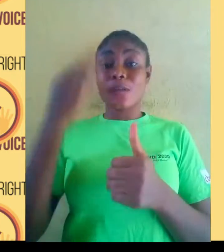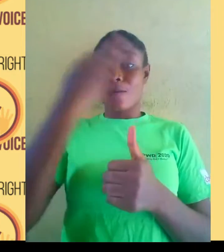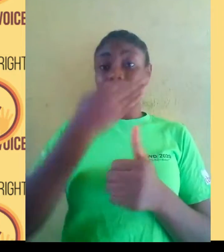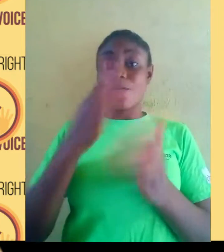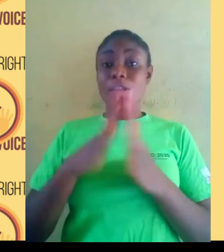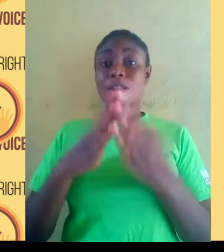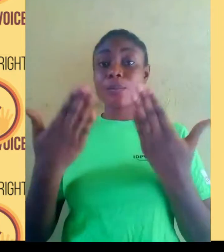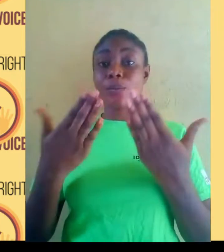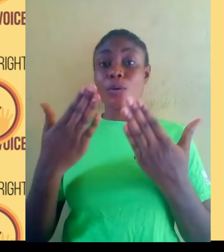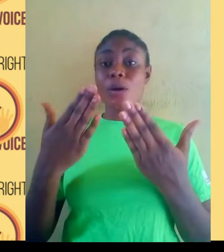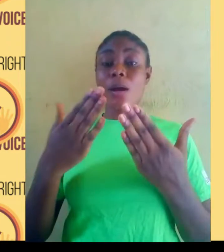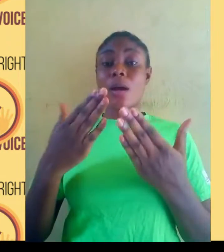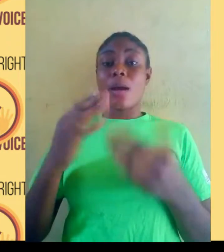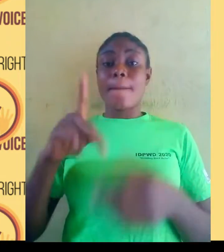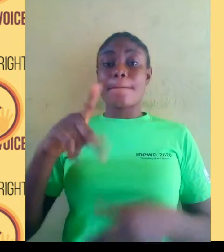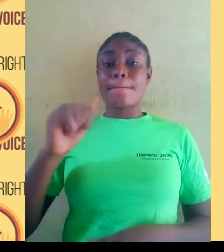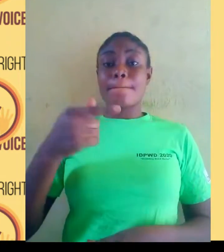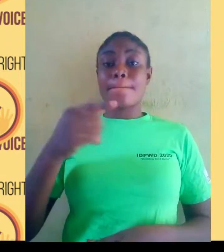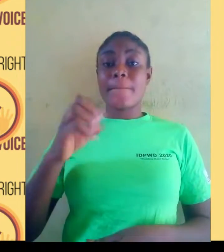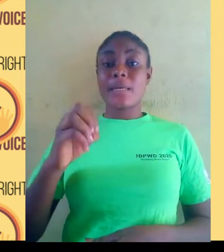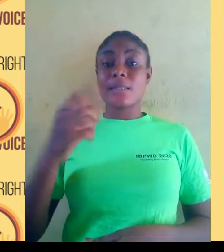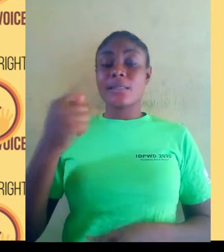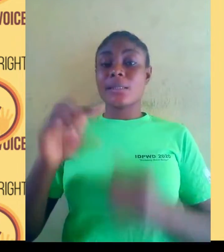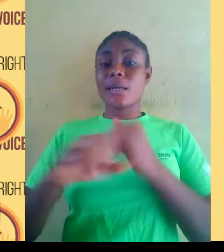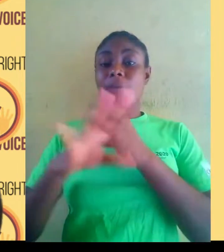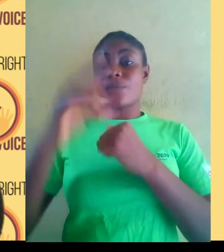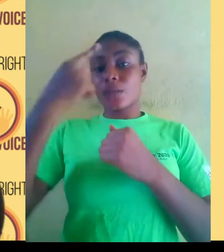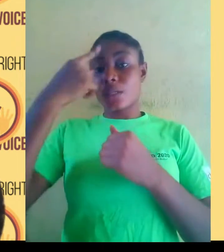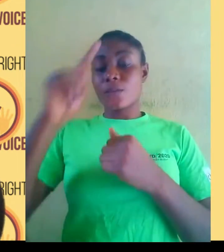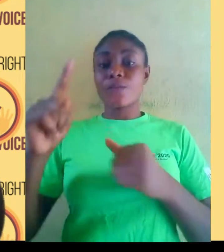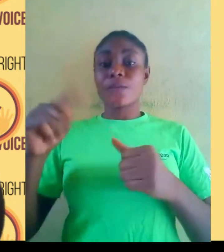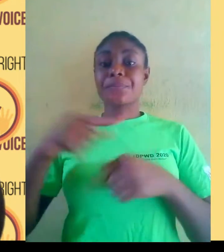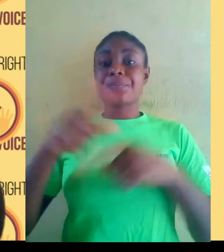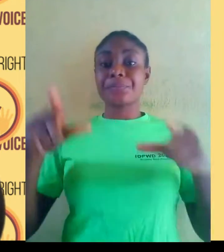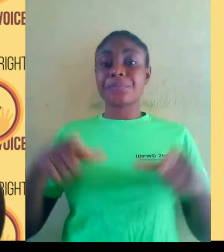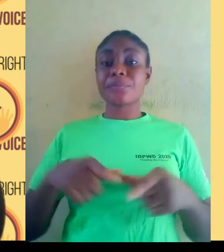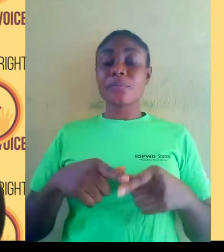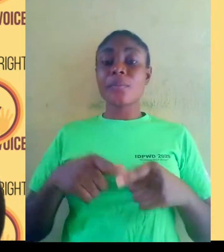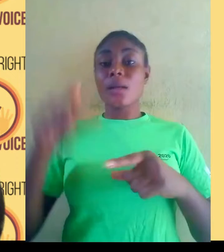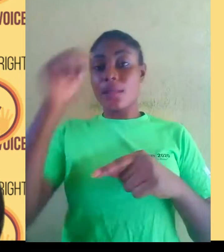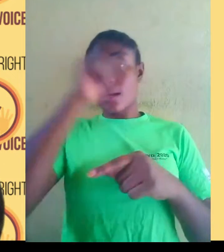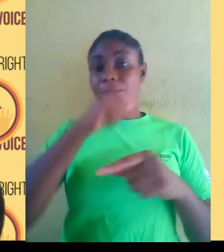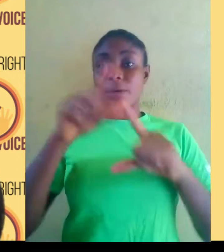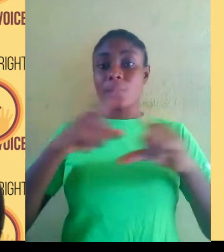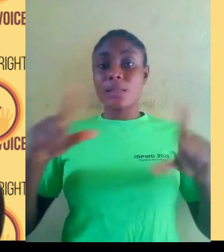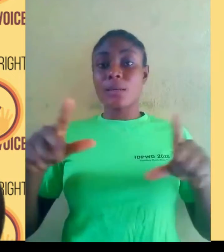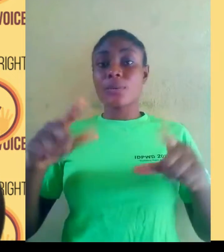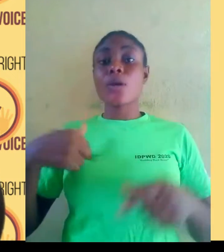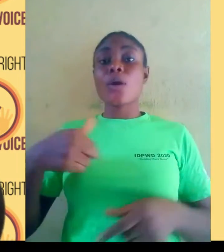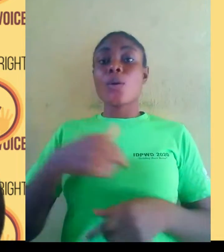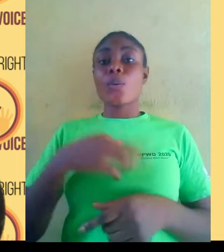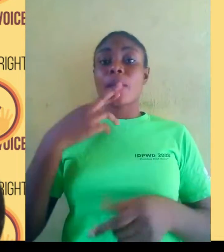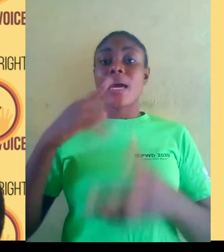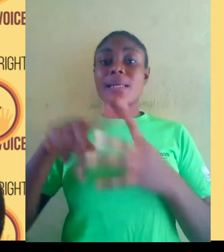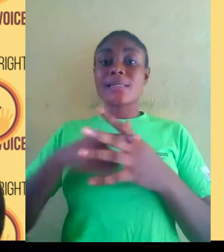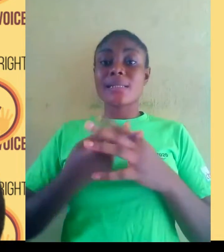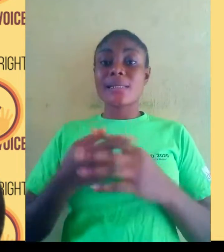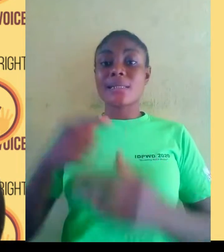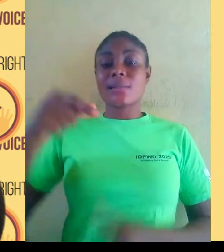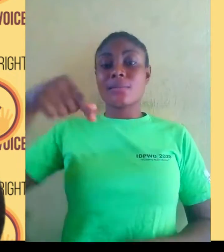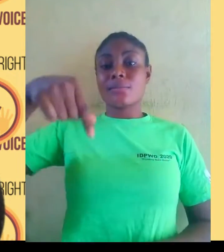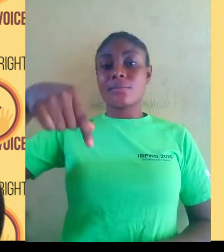page, the advocates for the Indigenous African Sign Languages, we are starting